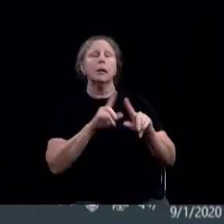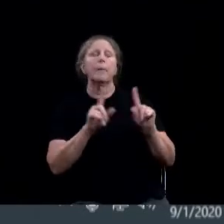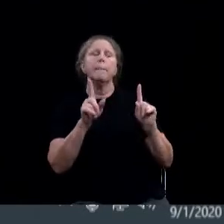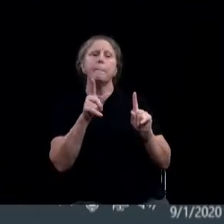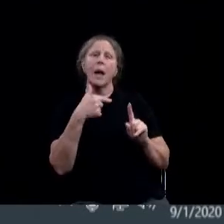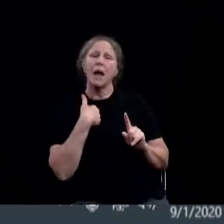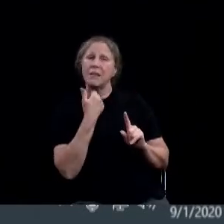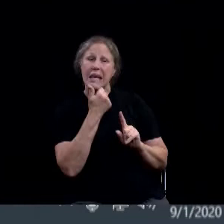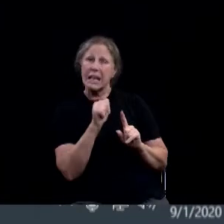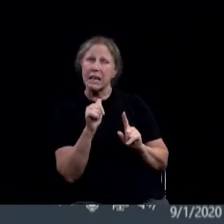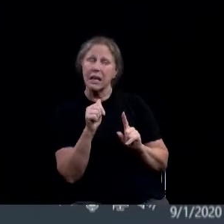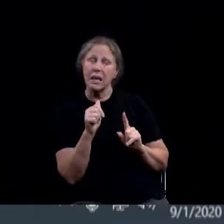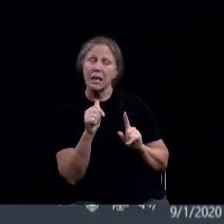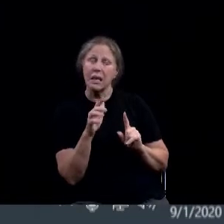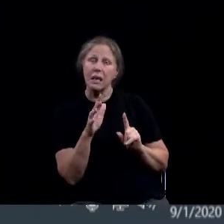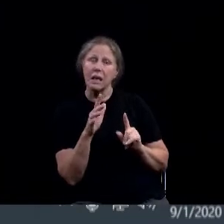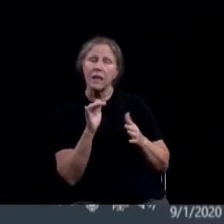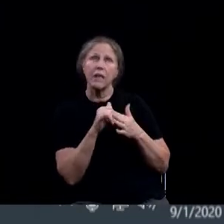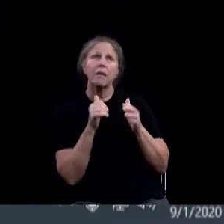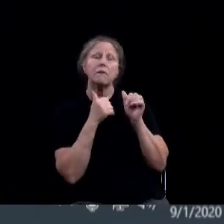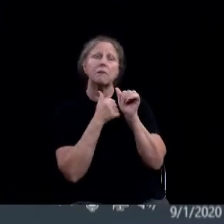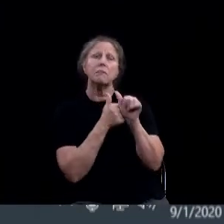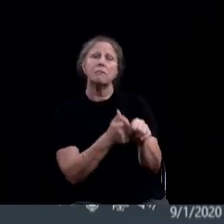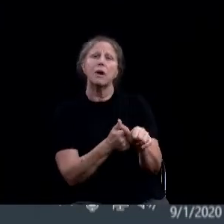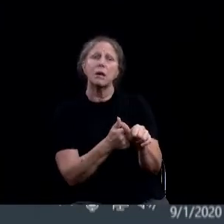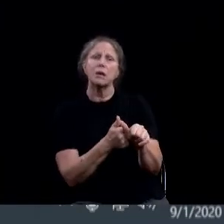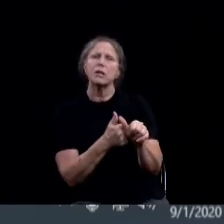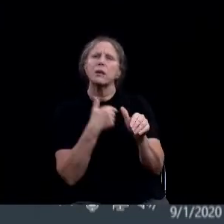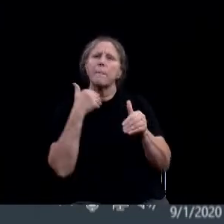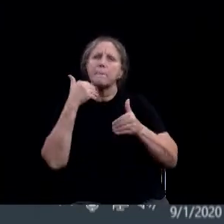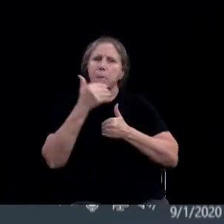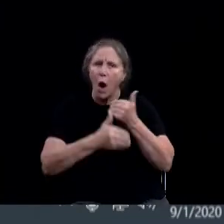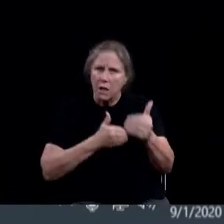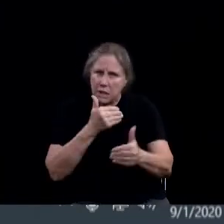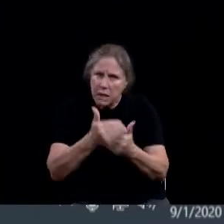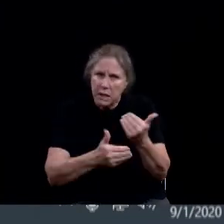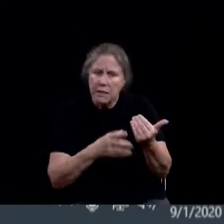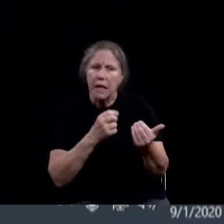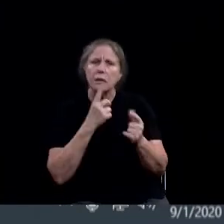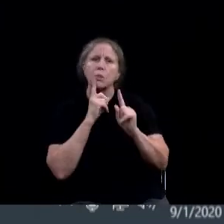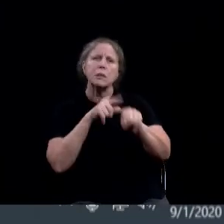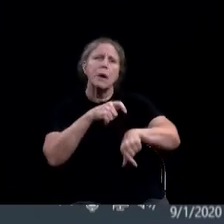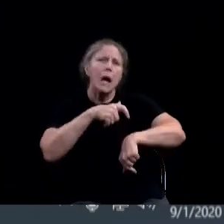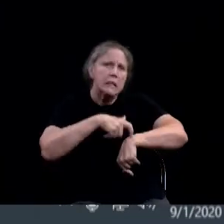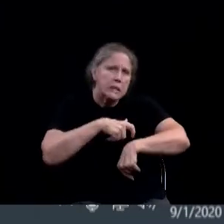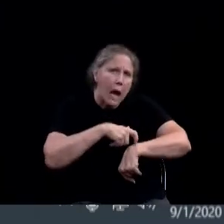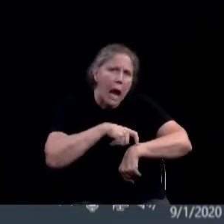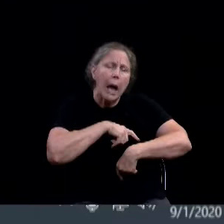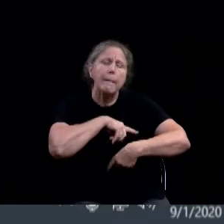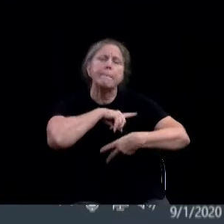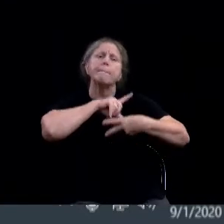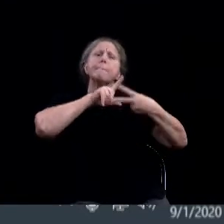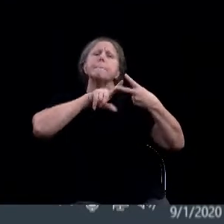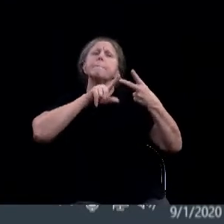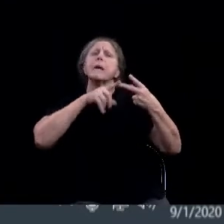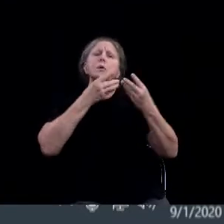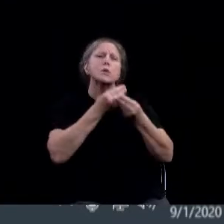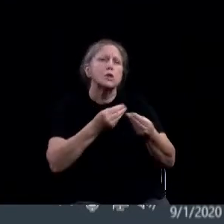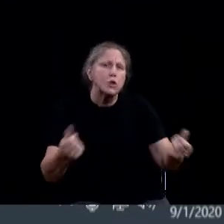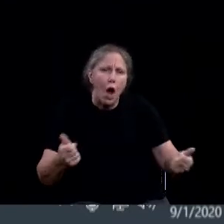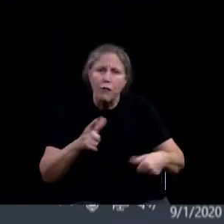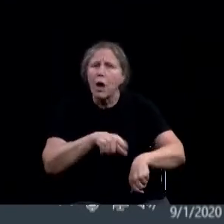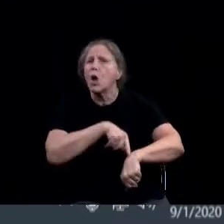like process and response time and resolution and more of a process software